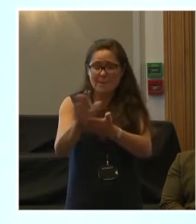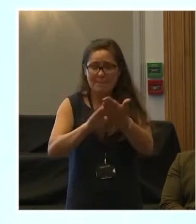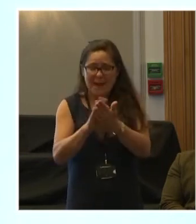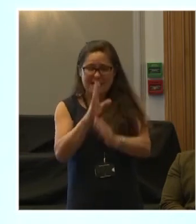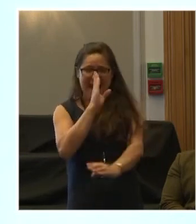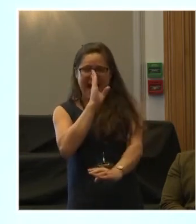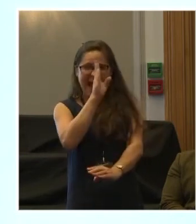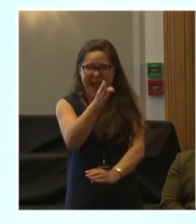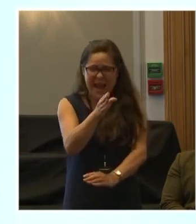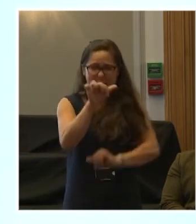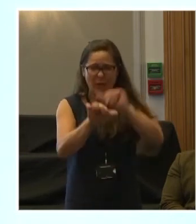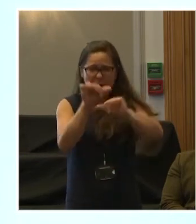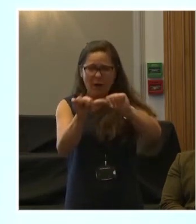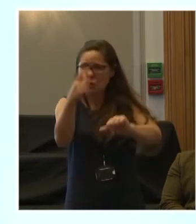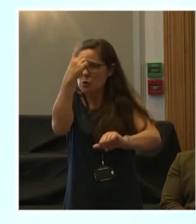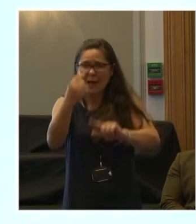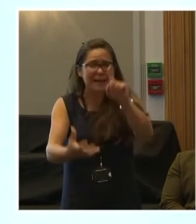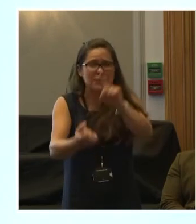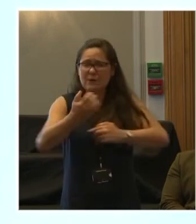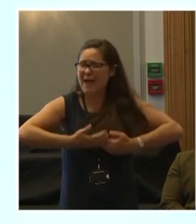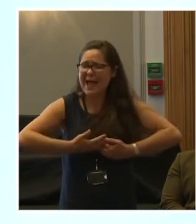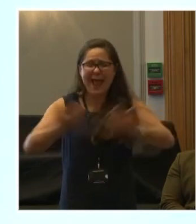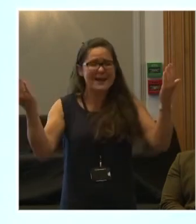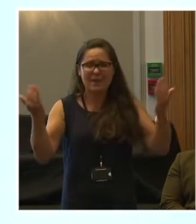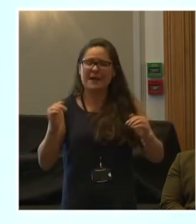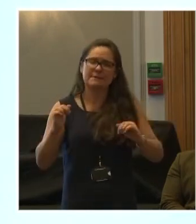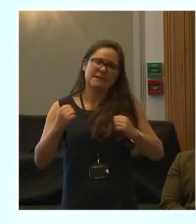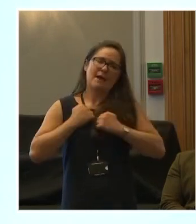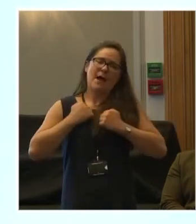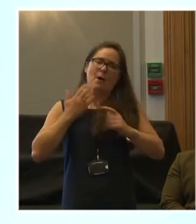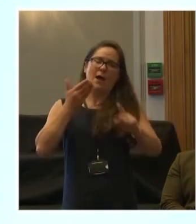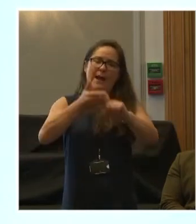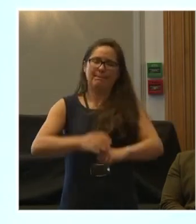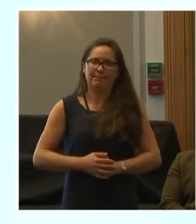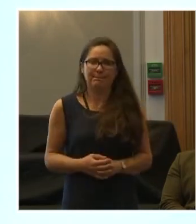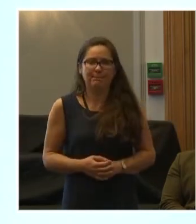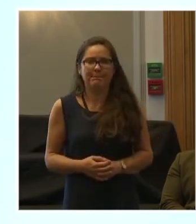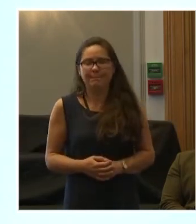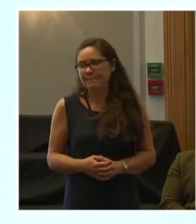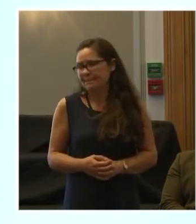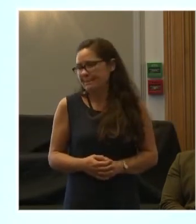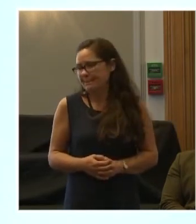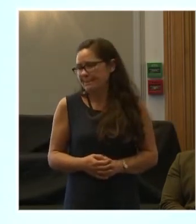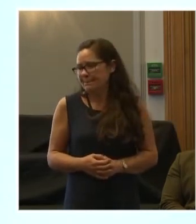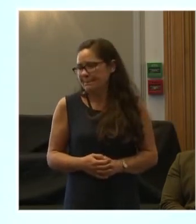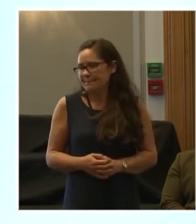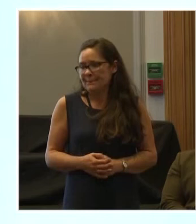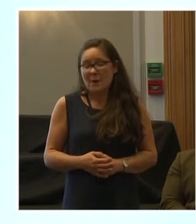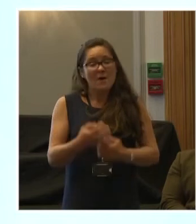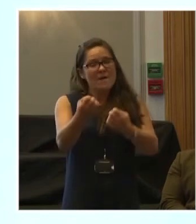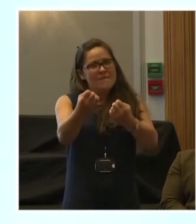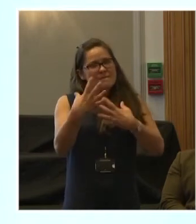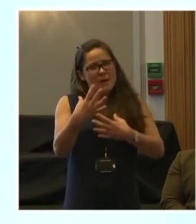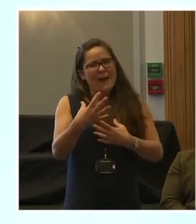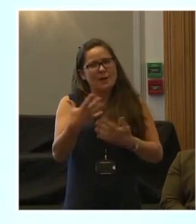anything. And this is exactly what we're aiming for. You also said to us that more than 900 of you told you